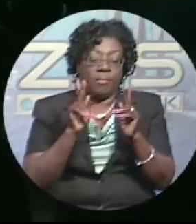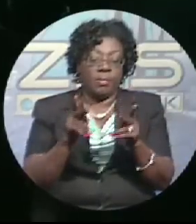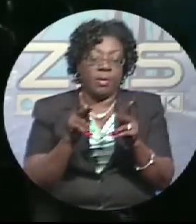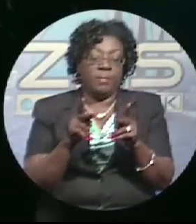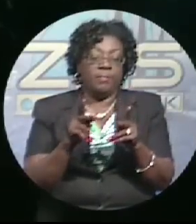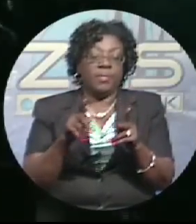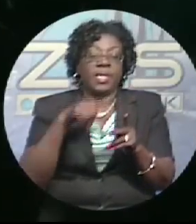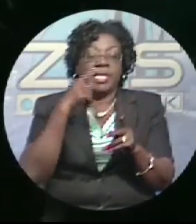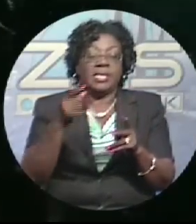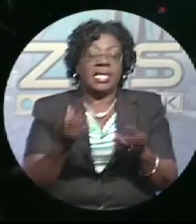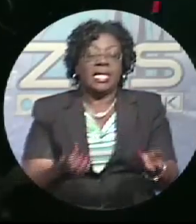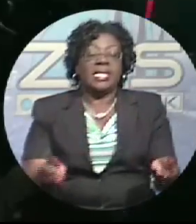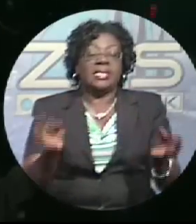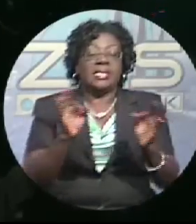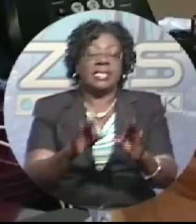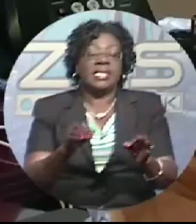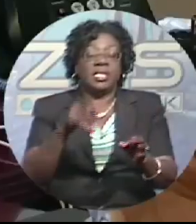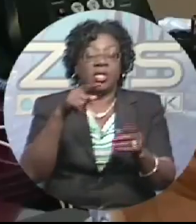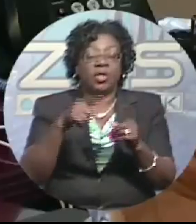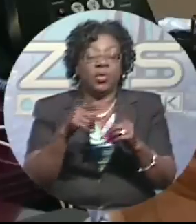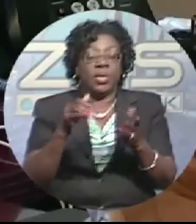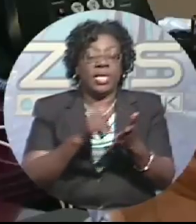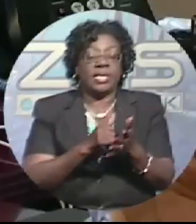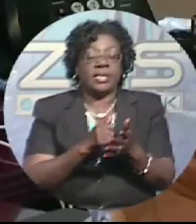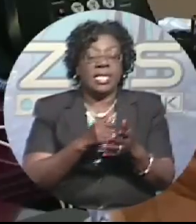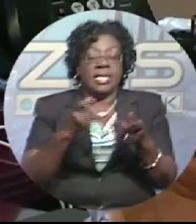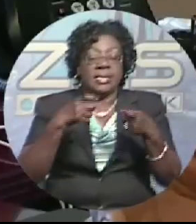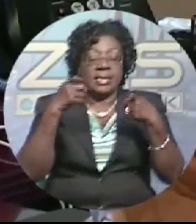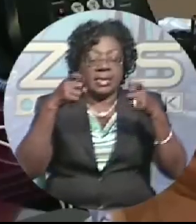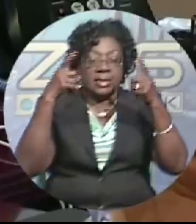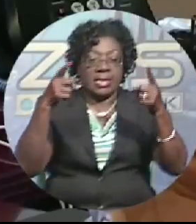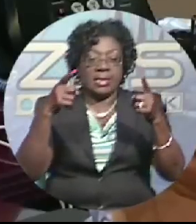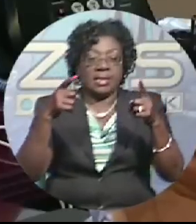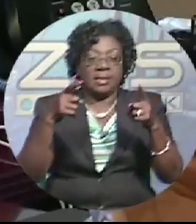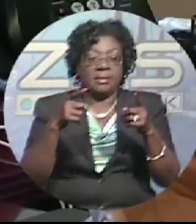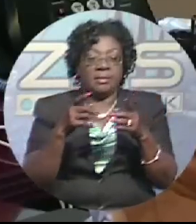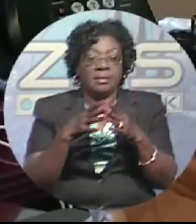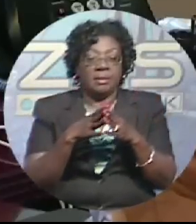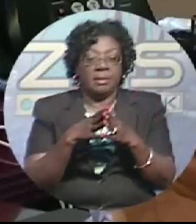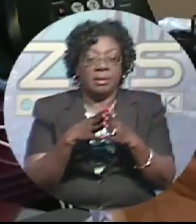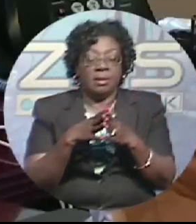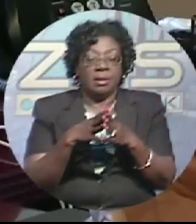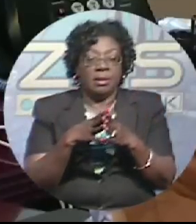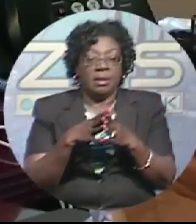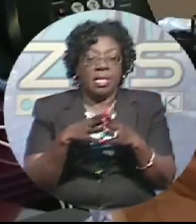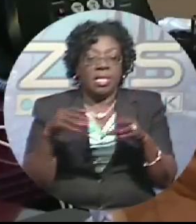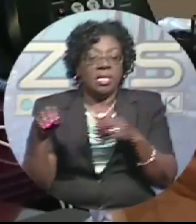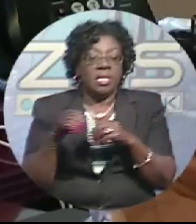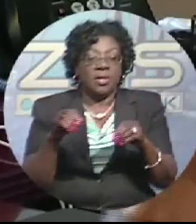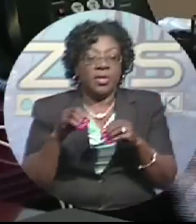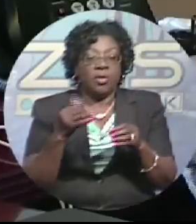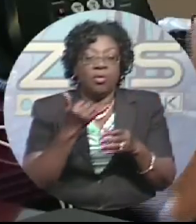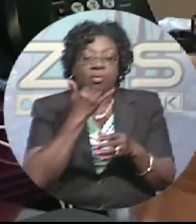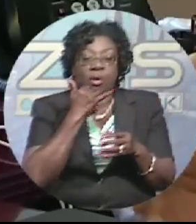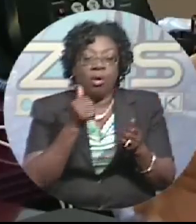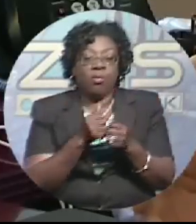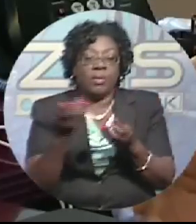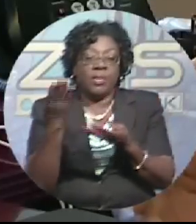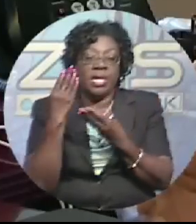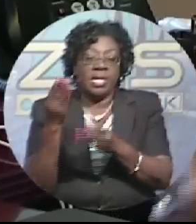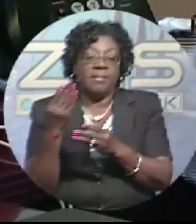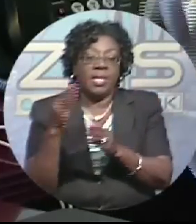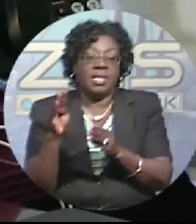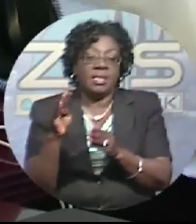is essential to its success. We have to get over ourselves. There's nothing wrong with